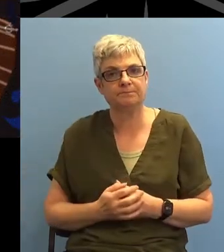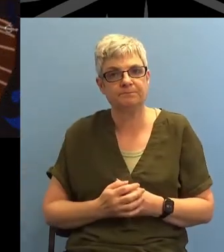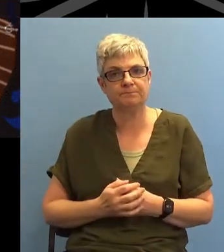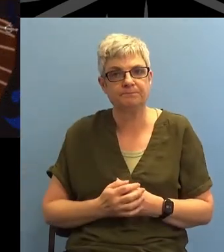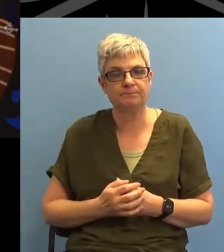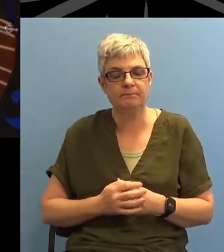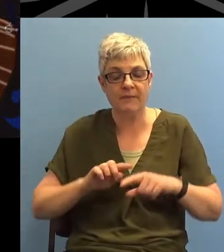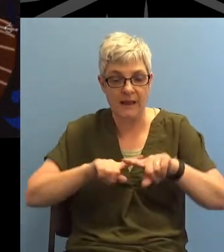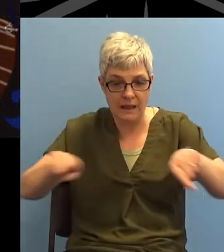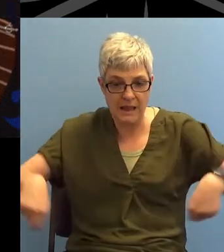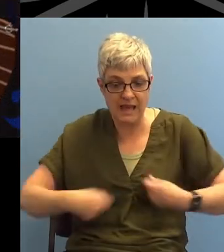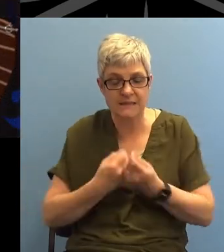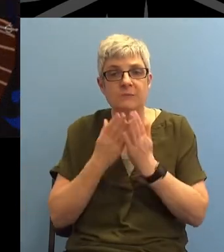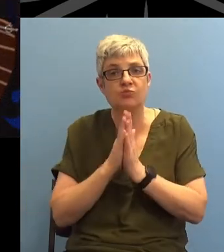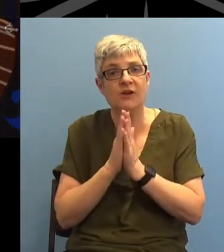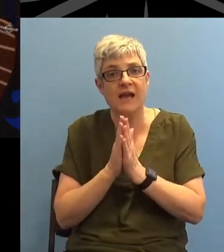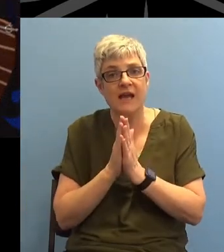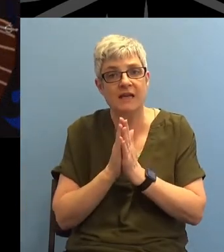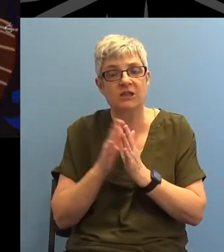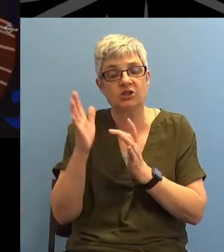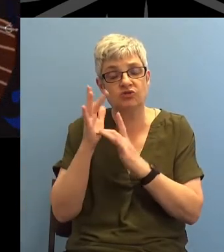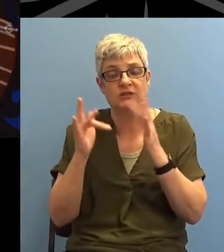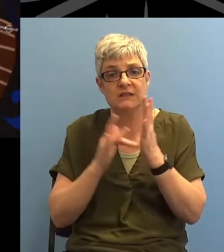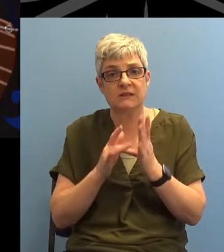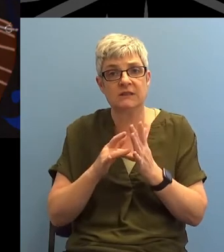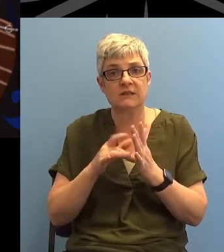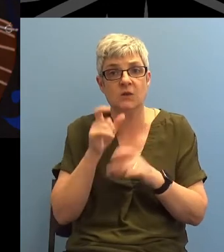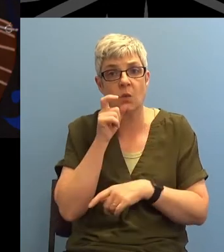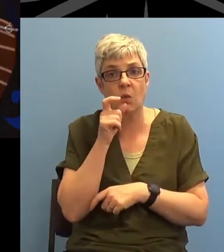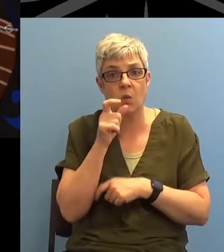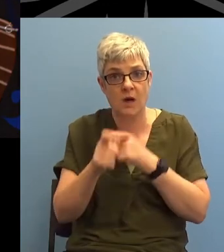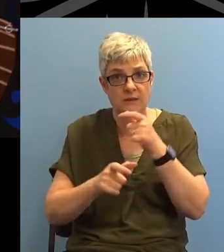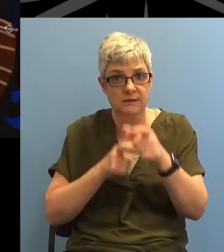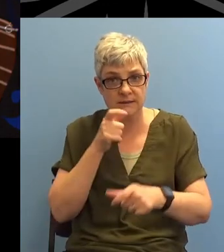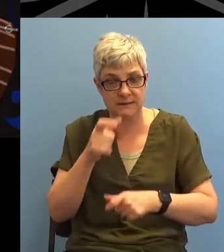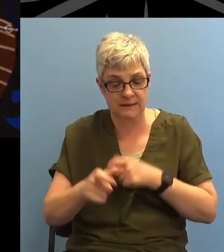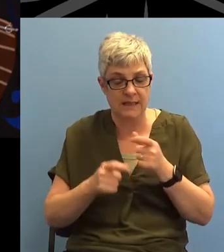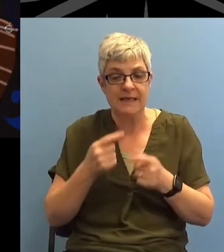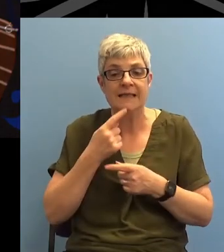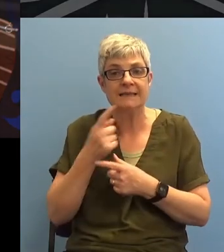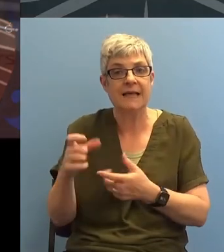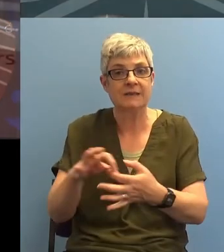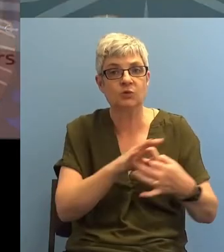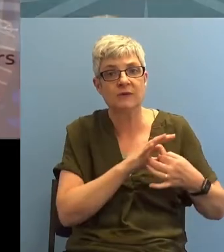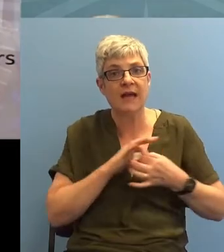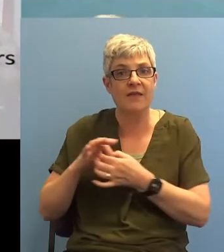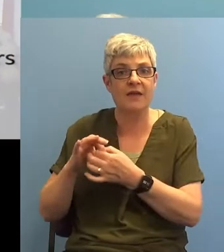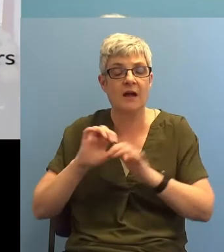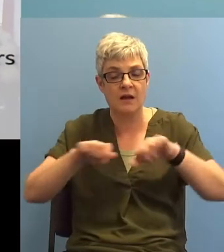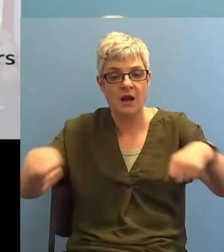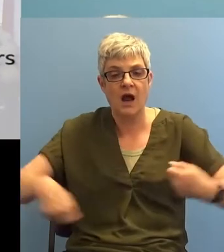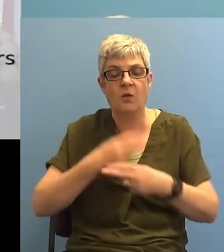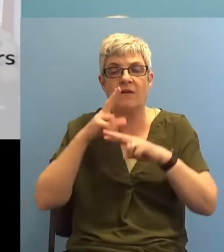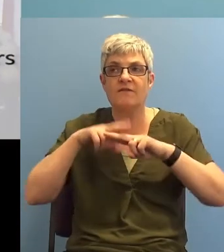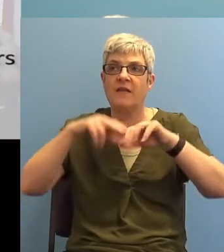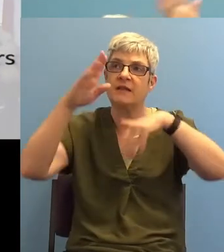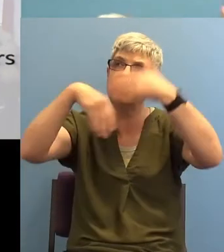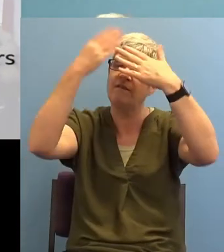And let us pray together in the words that Jesus gave us, saying together, Our Father in